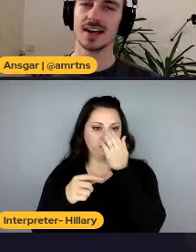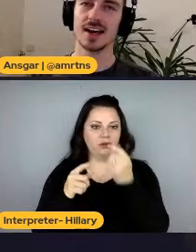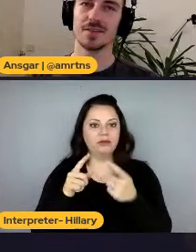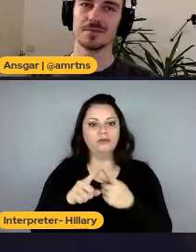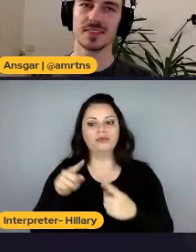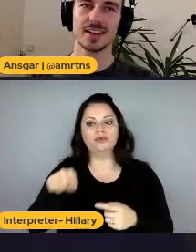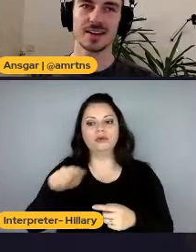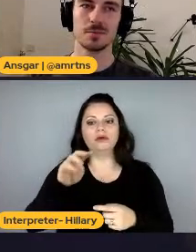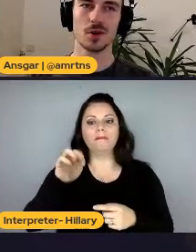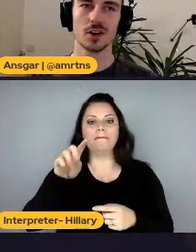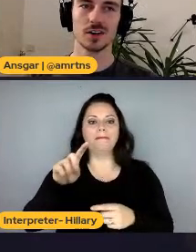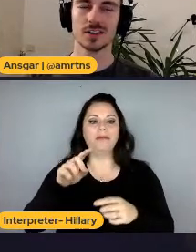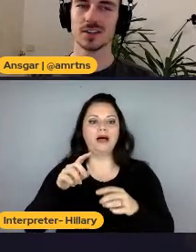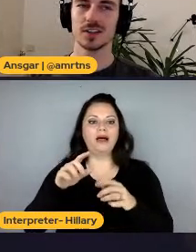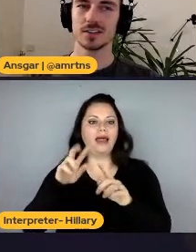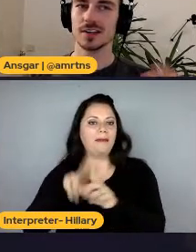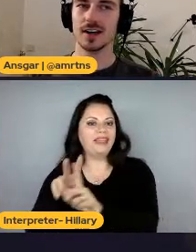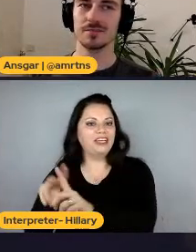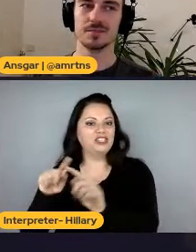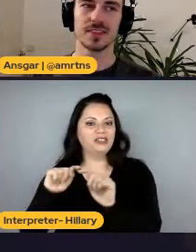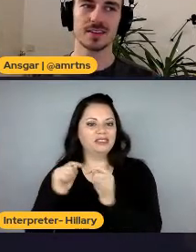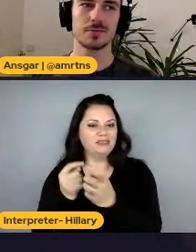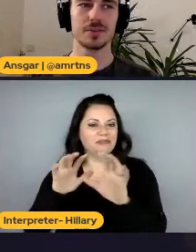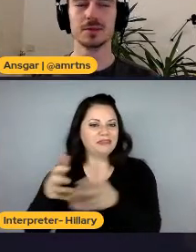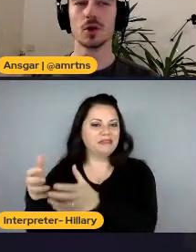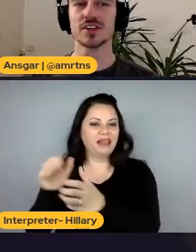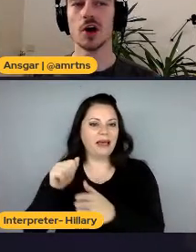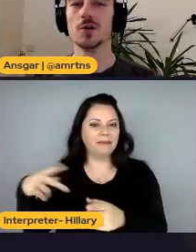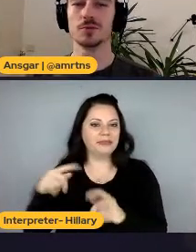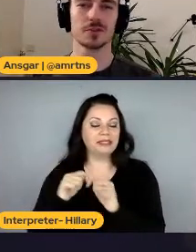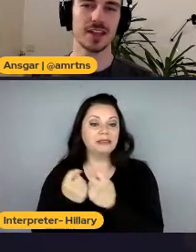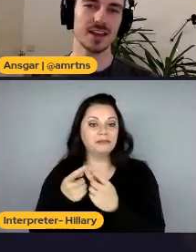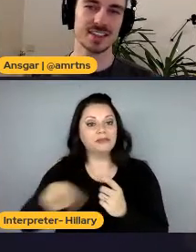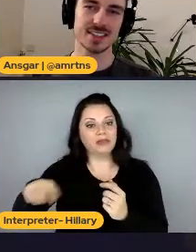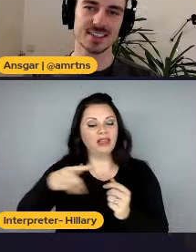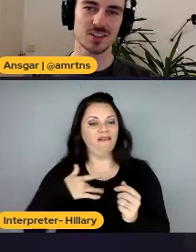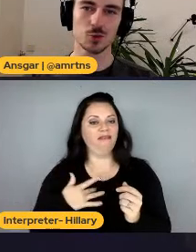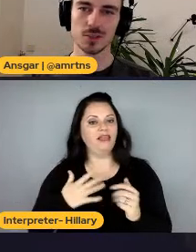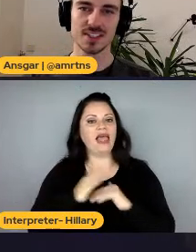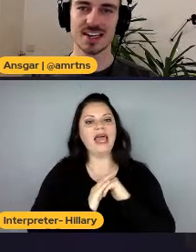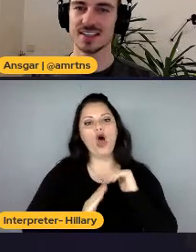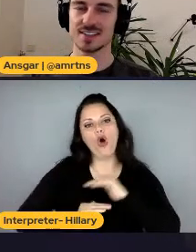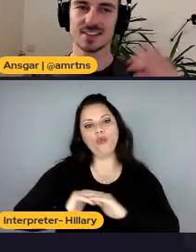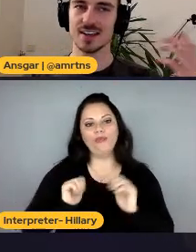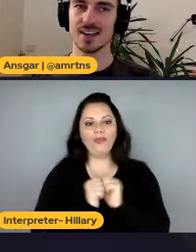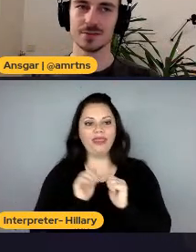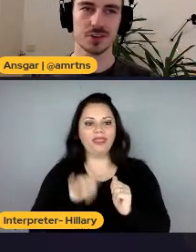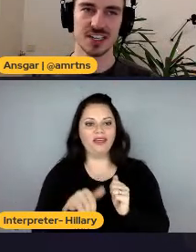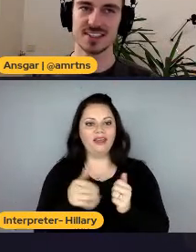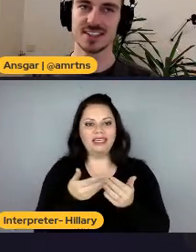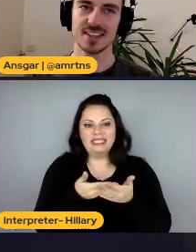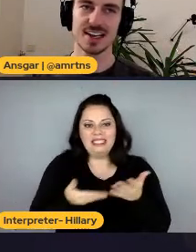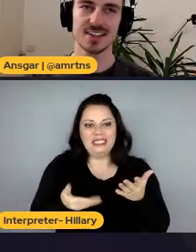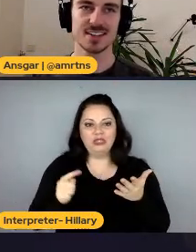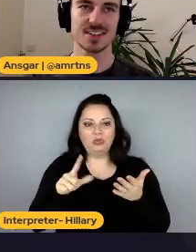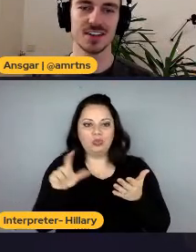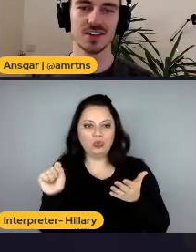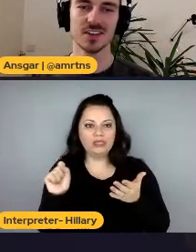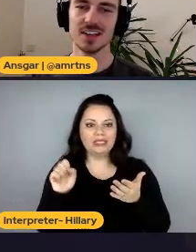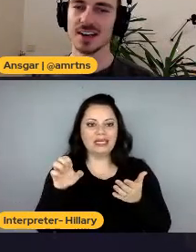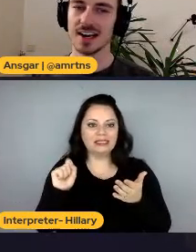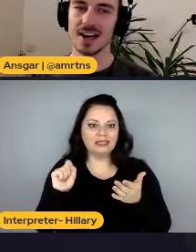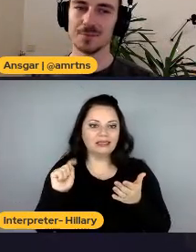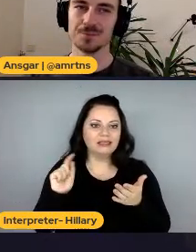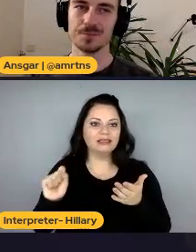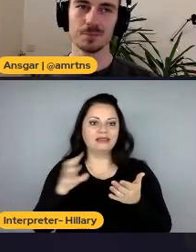teams that are more that feel more at home with their existing tool sets and for testing that.